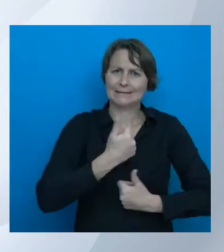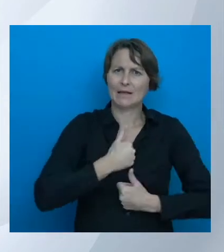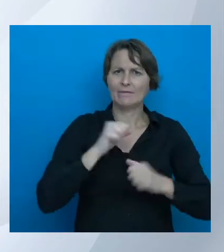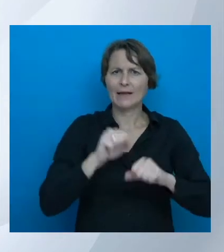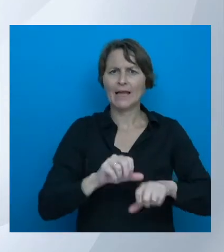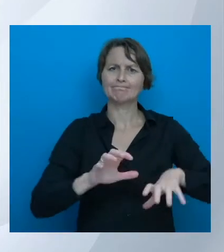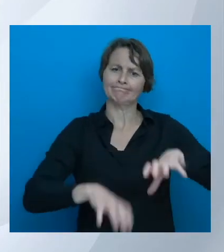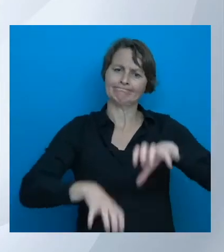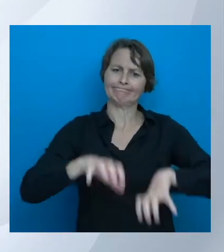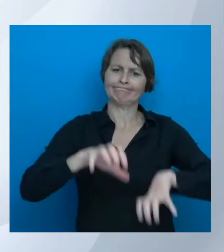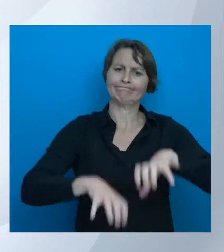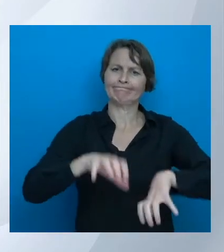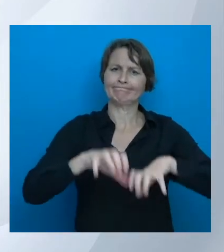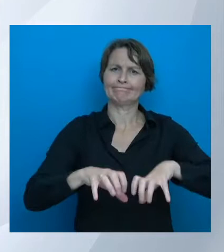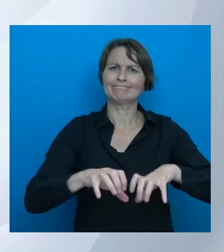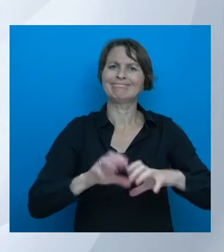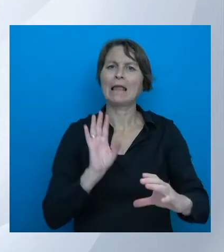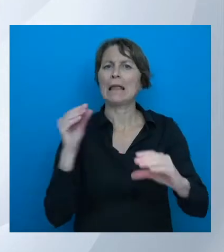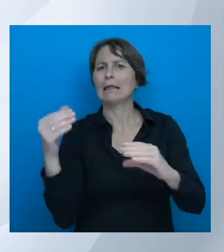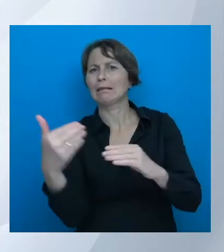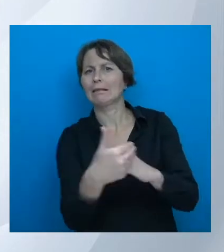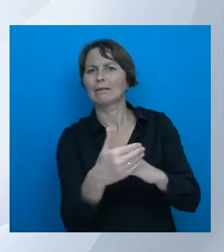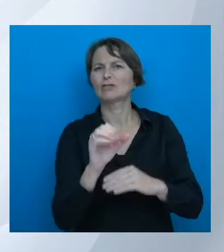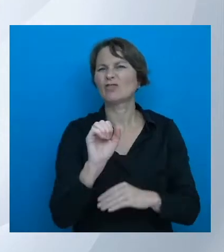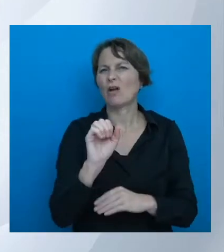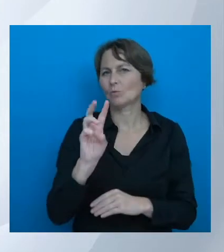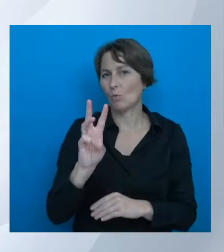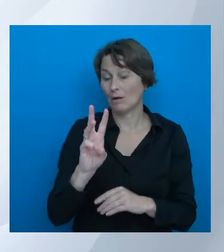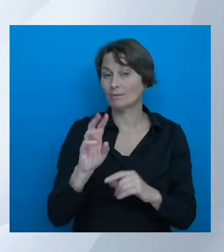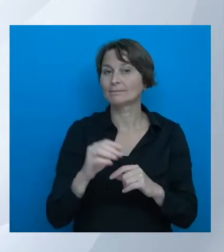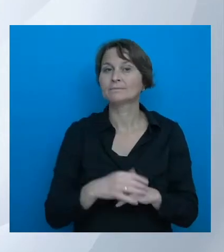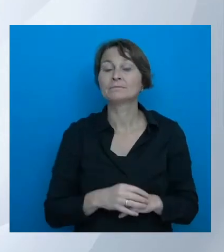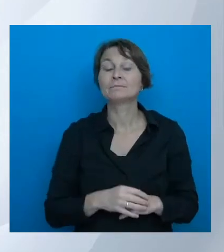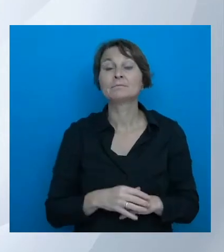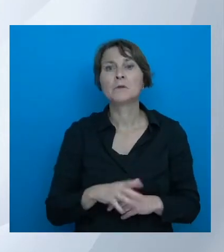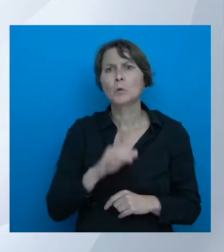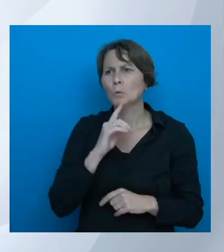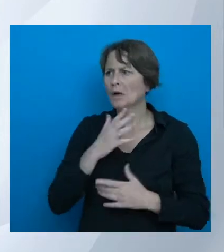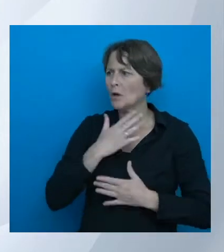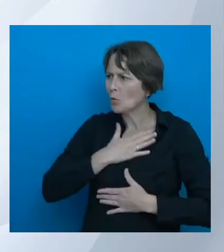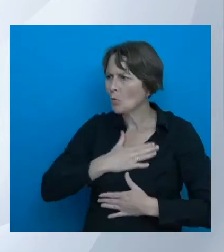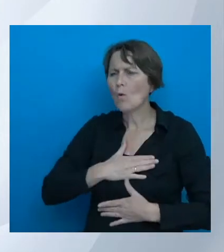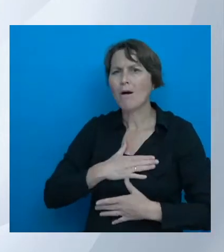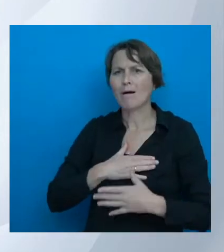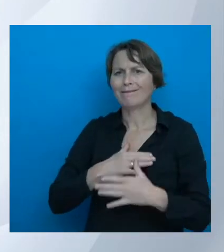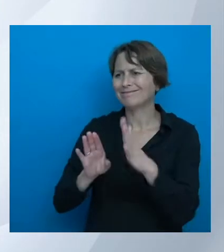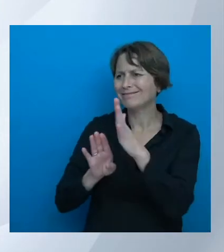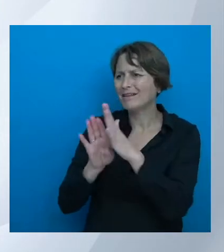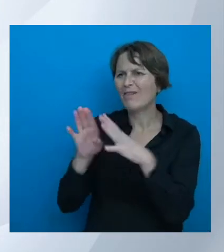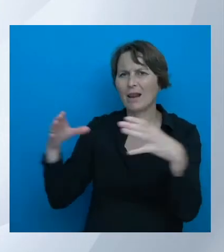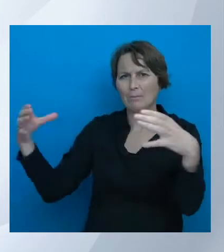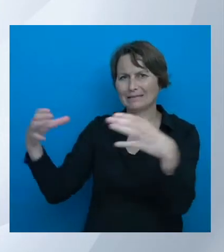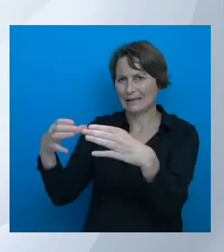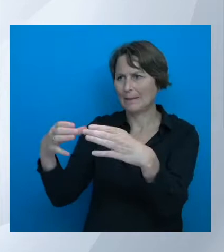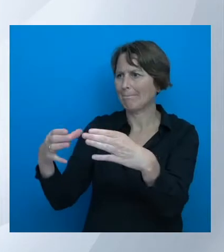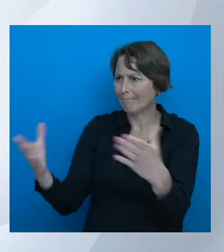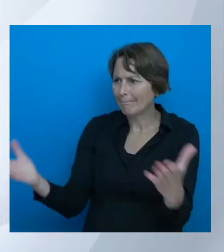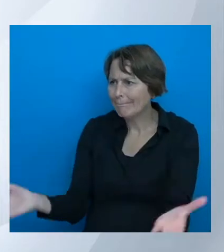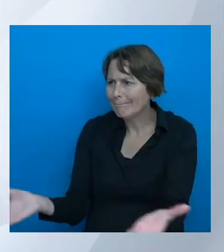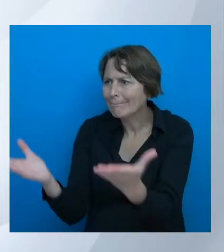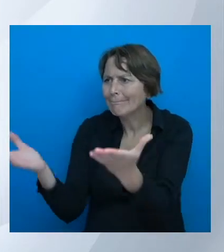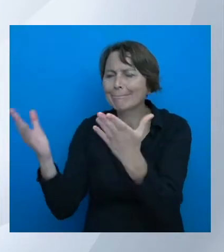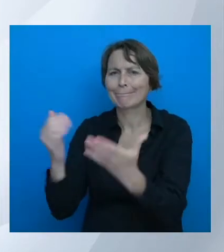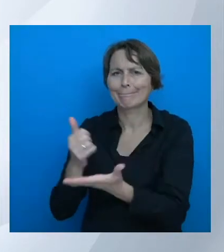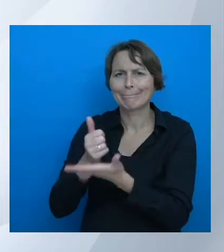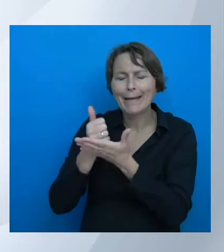better. Yeah, what I really like to do is to really help developers and teams experiment with stuff and try new things and